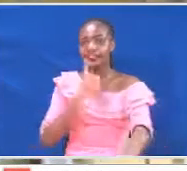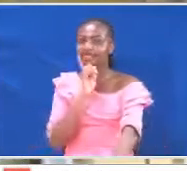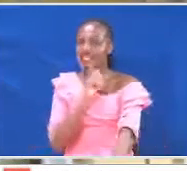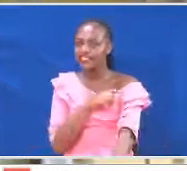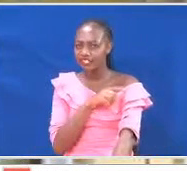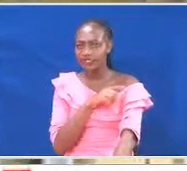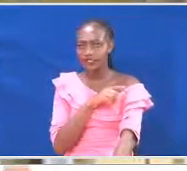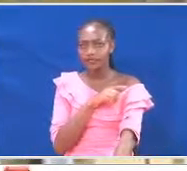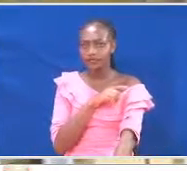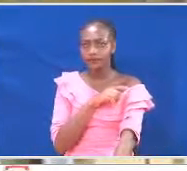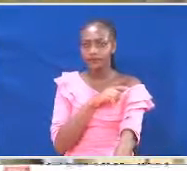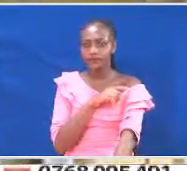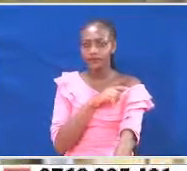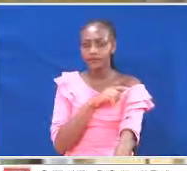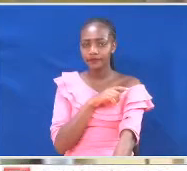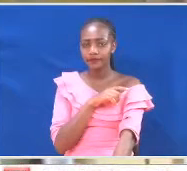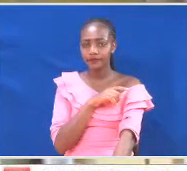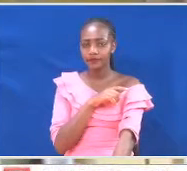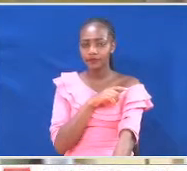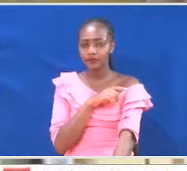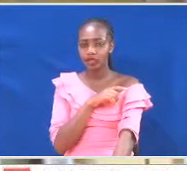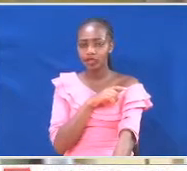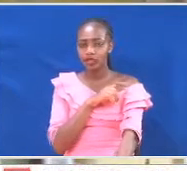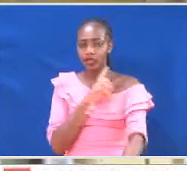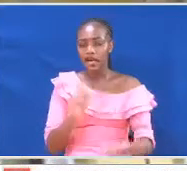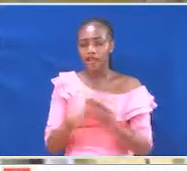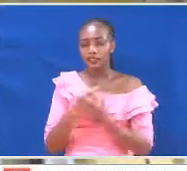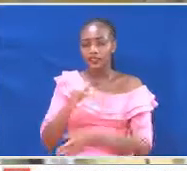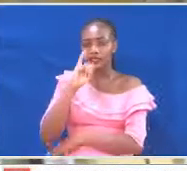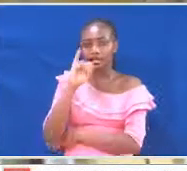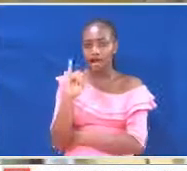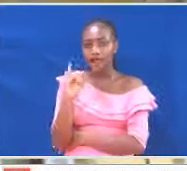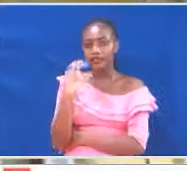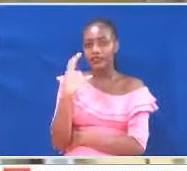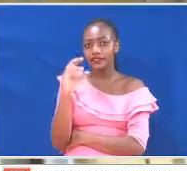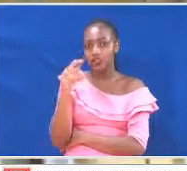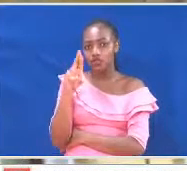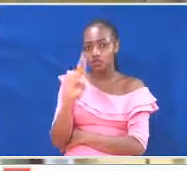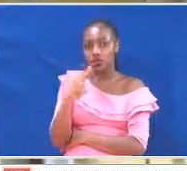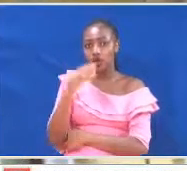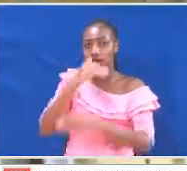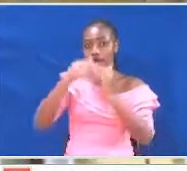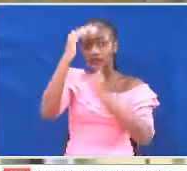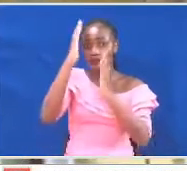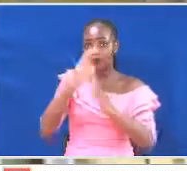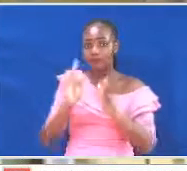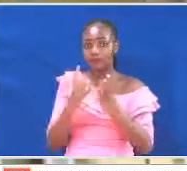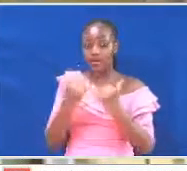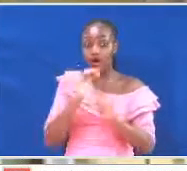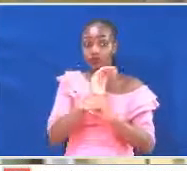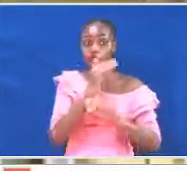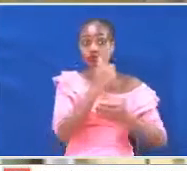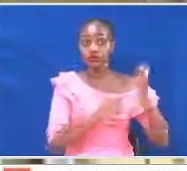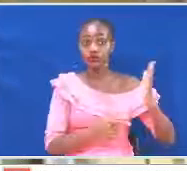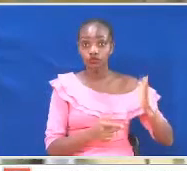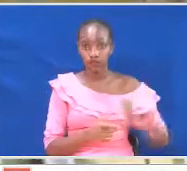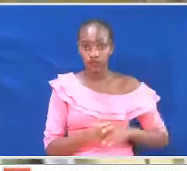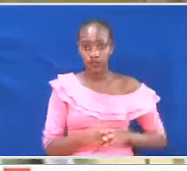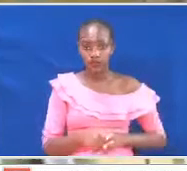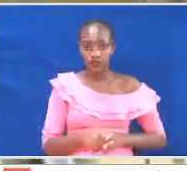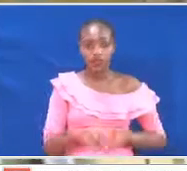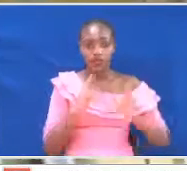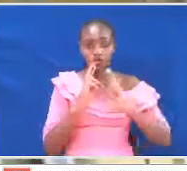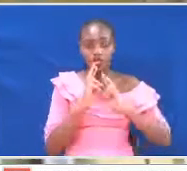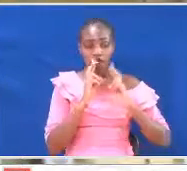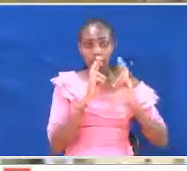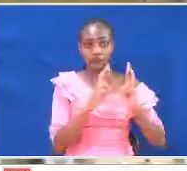and is an ICU expert, we are requesting he reports